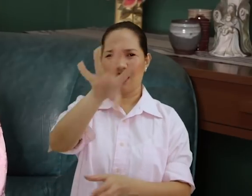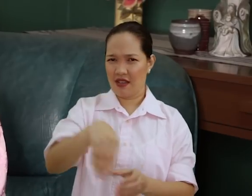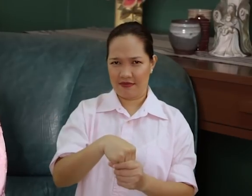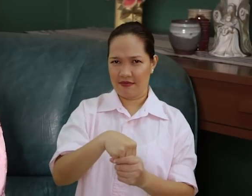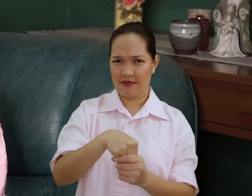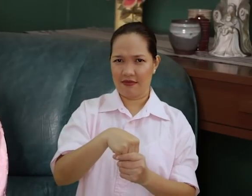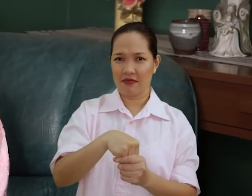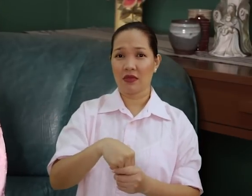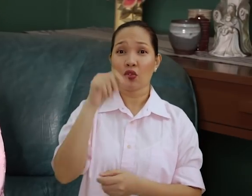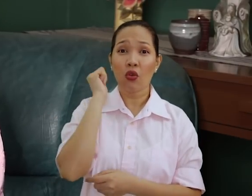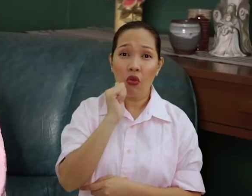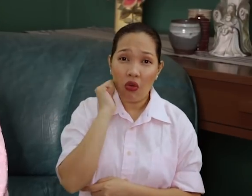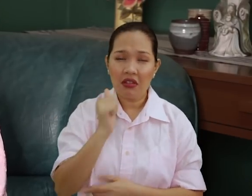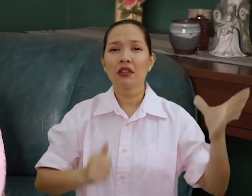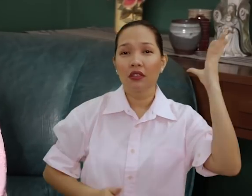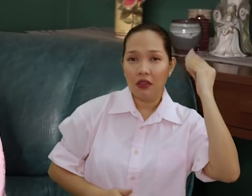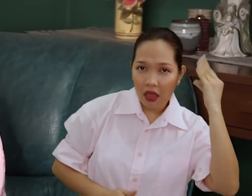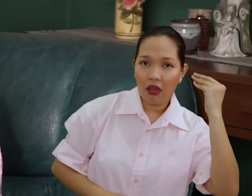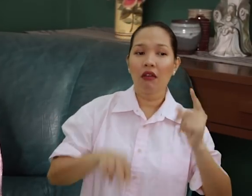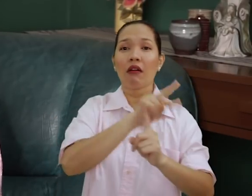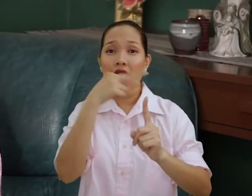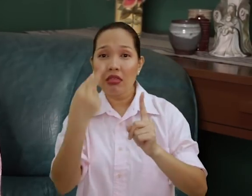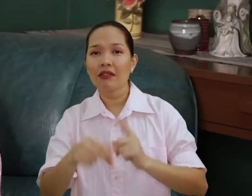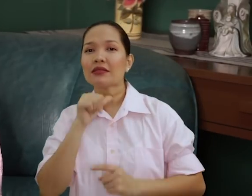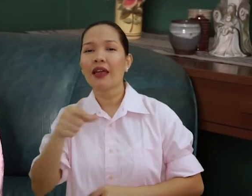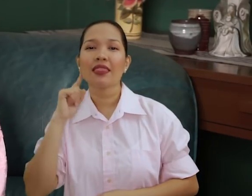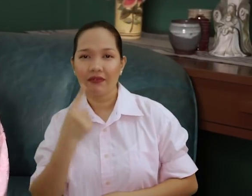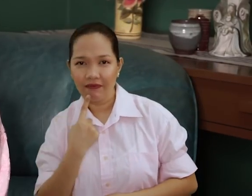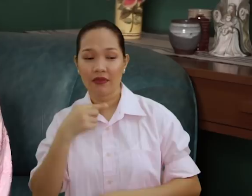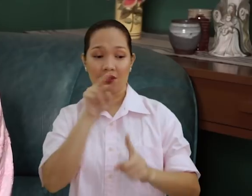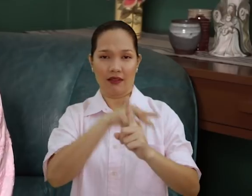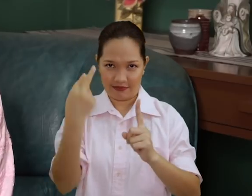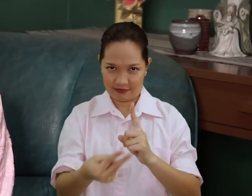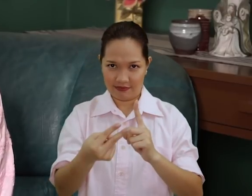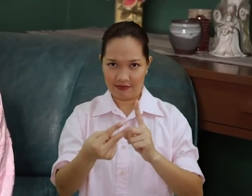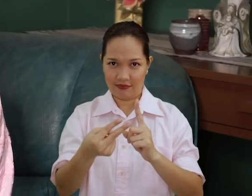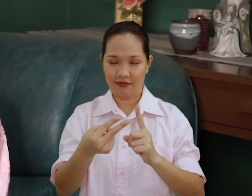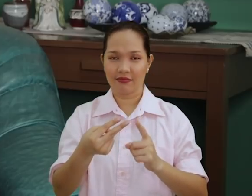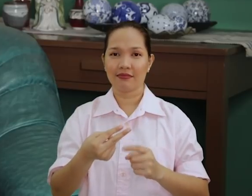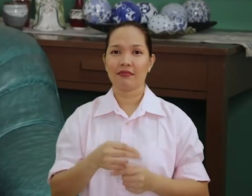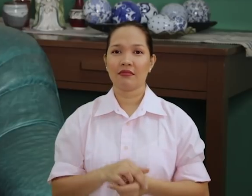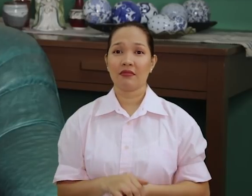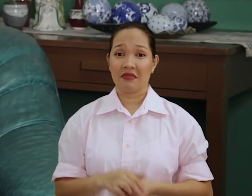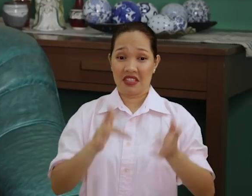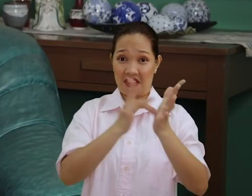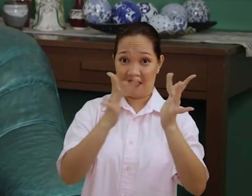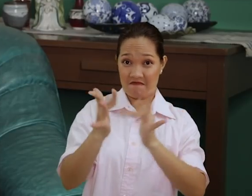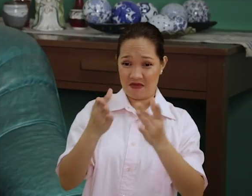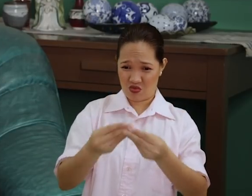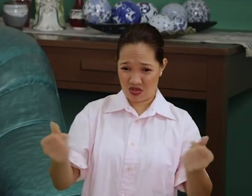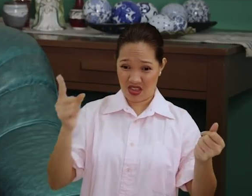in them? Or is this the thing that we instilled into their consciousness? How would you